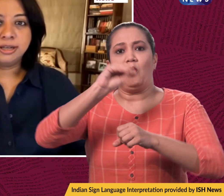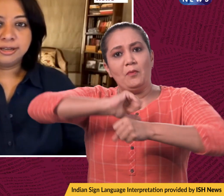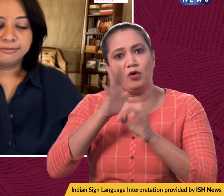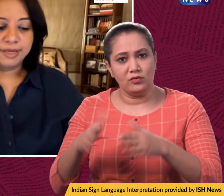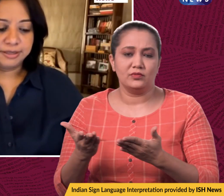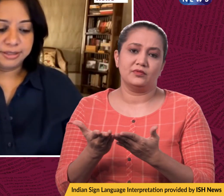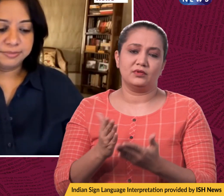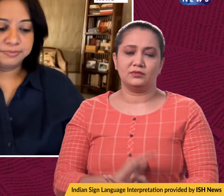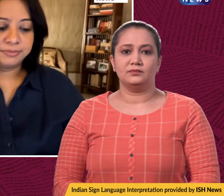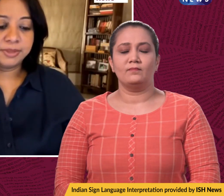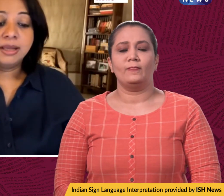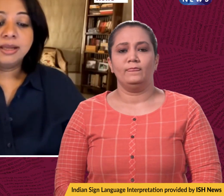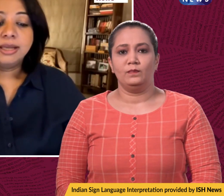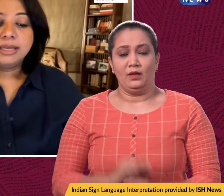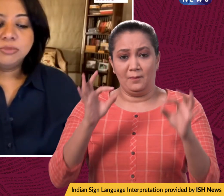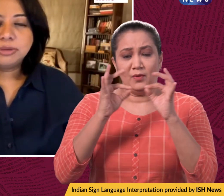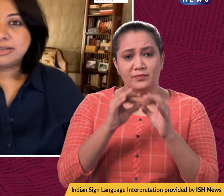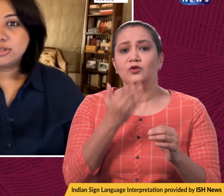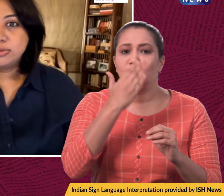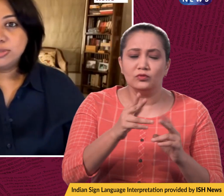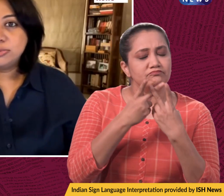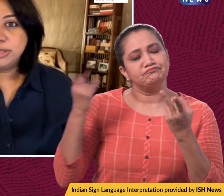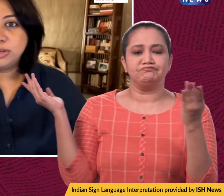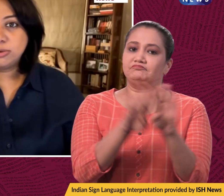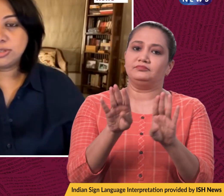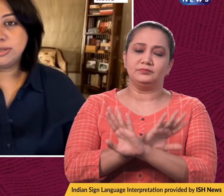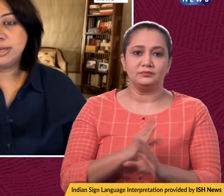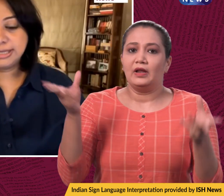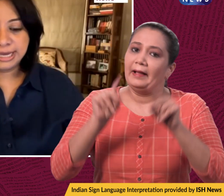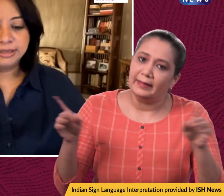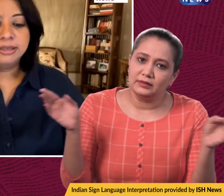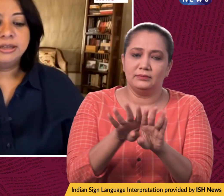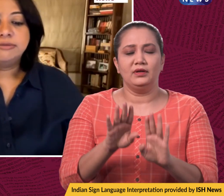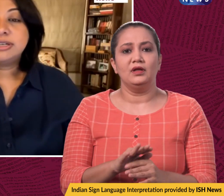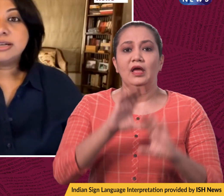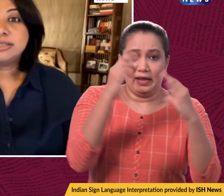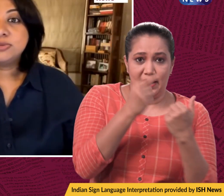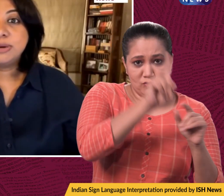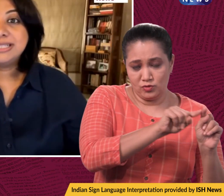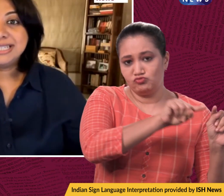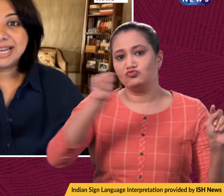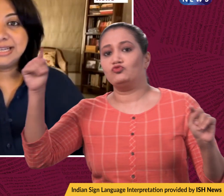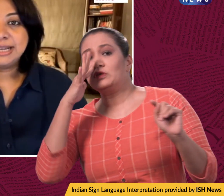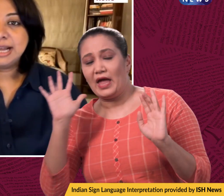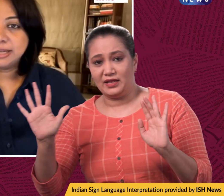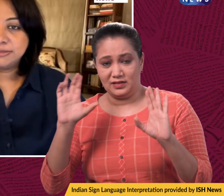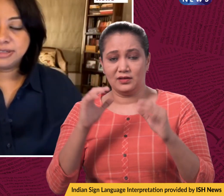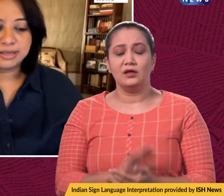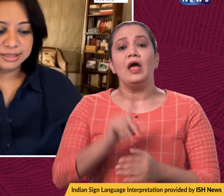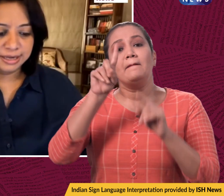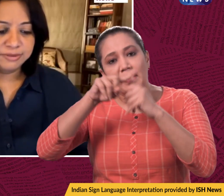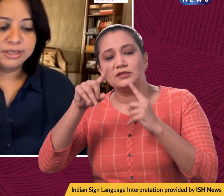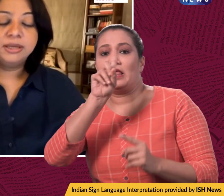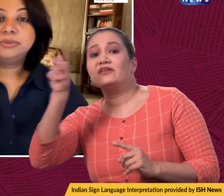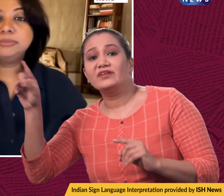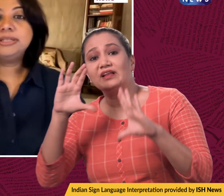Omicron variant. In Mumbai, schools will close again for classes 1 to 9 and for